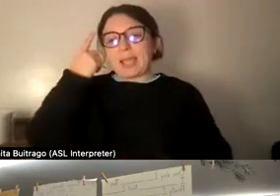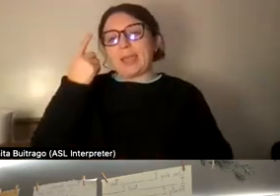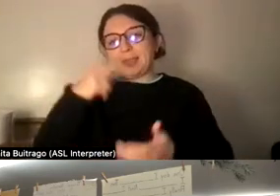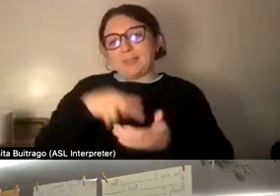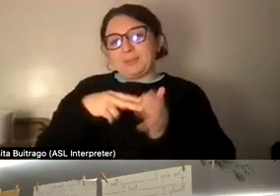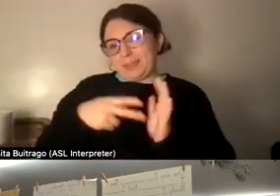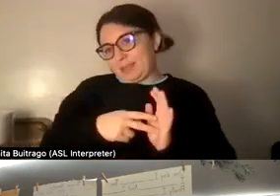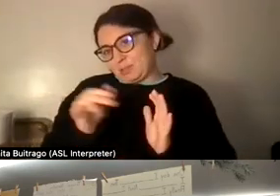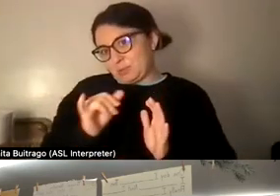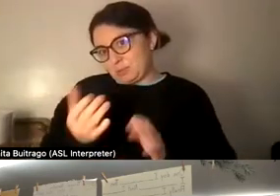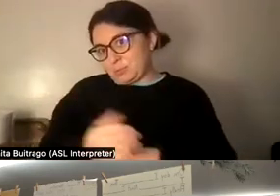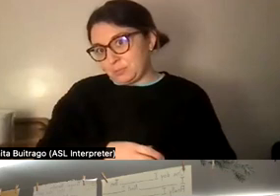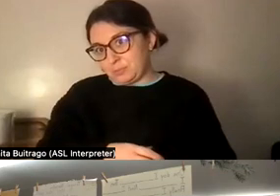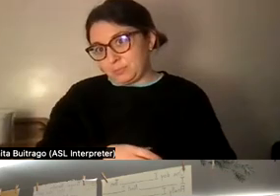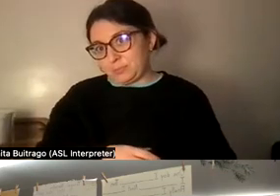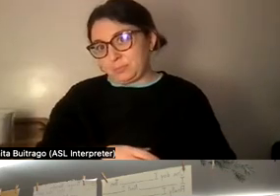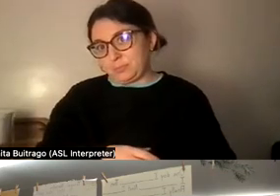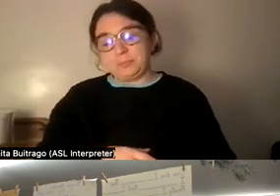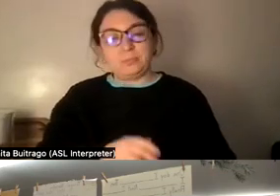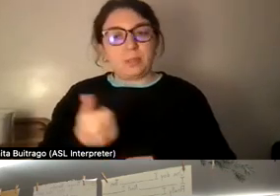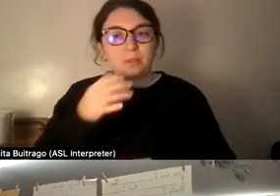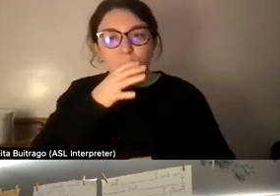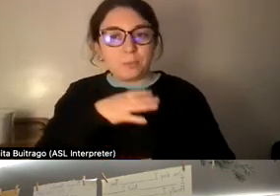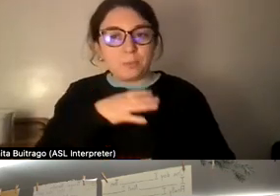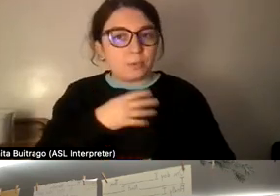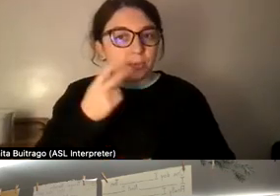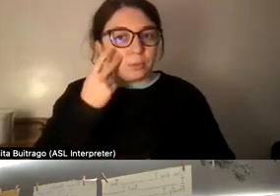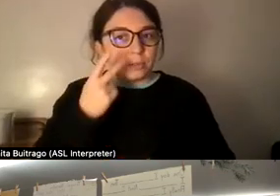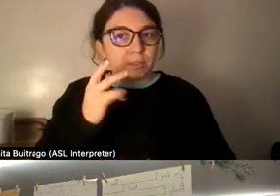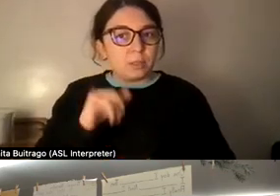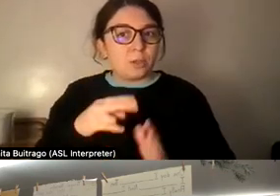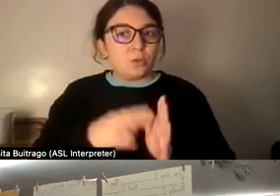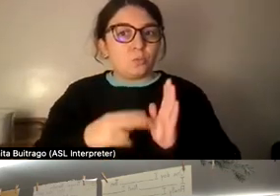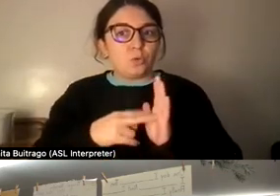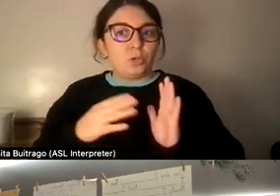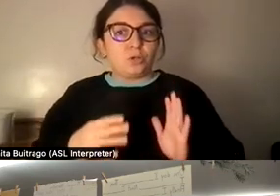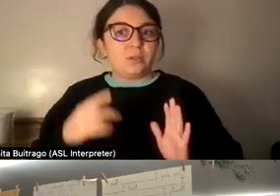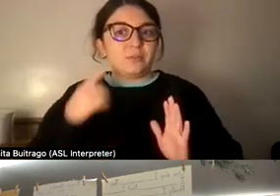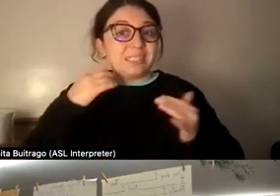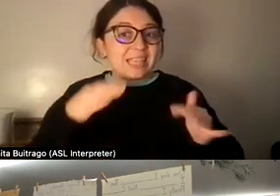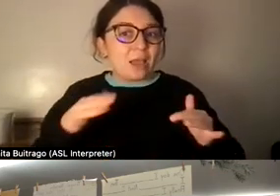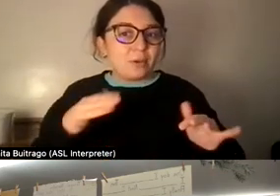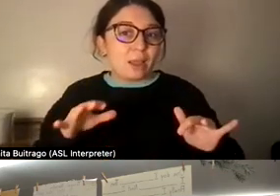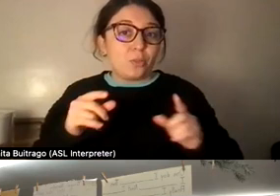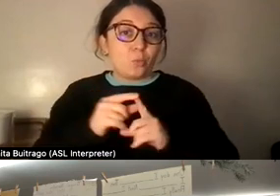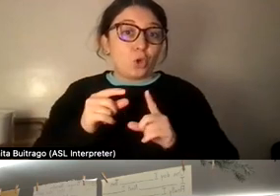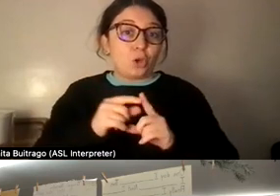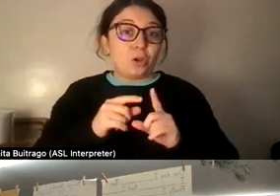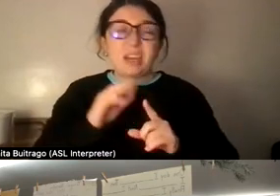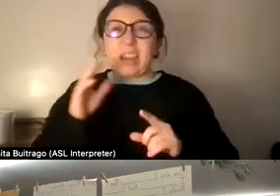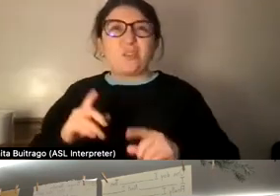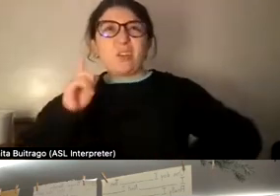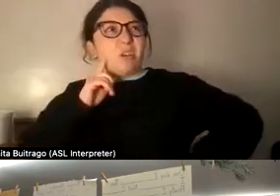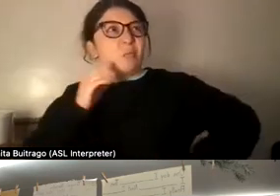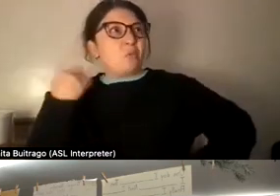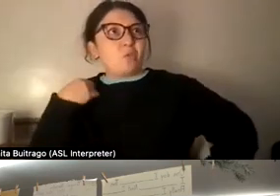And we see that with readers too, when they're sounding out a word And if it's a word they've never heard before, it's really hard